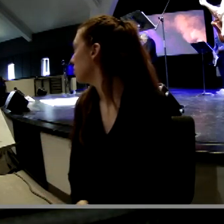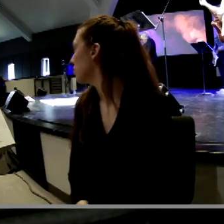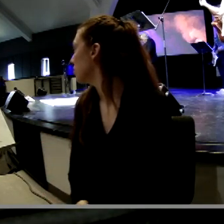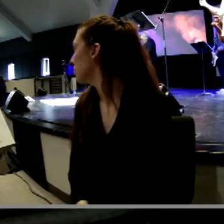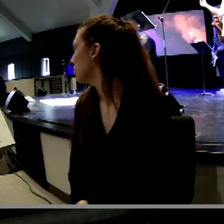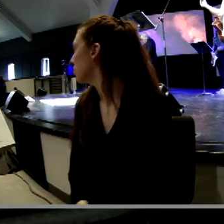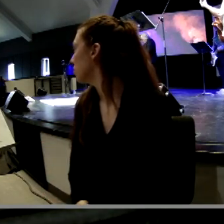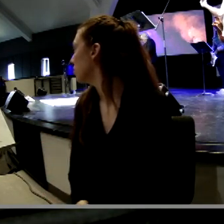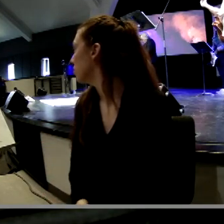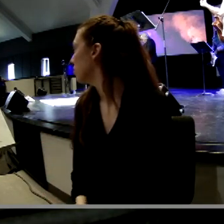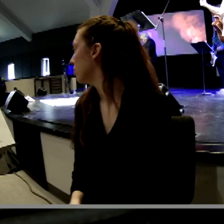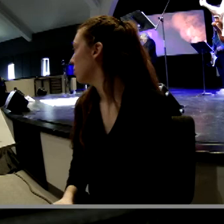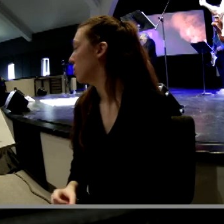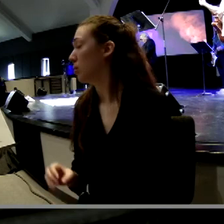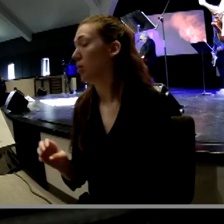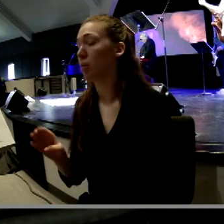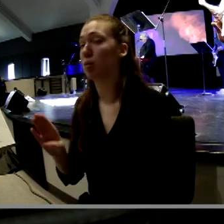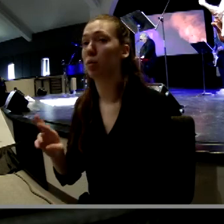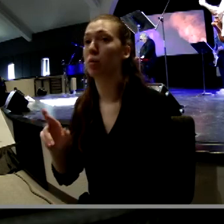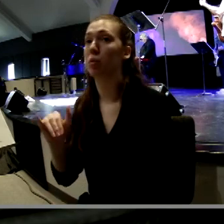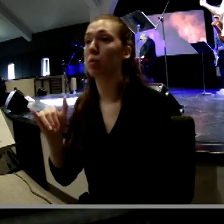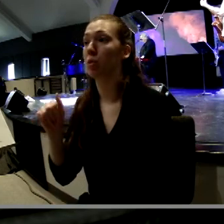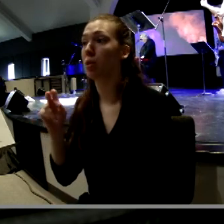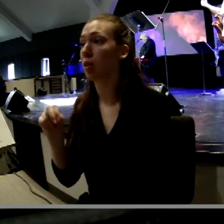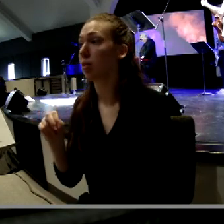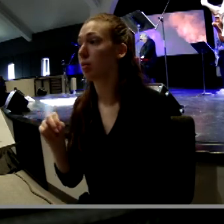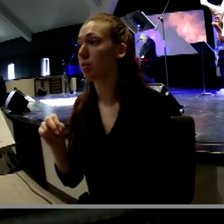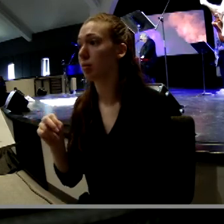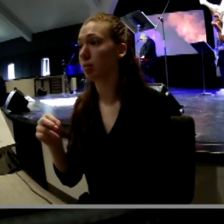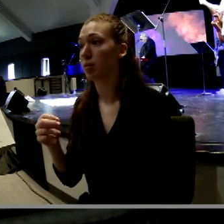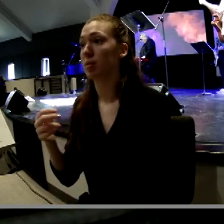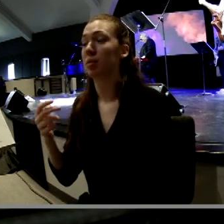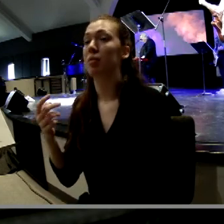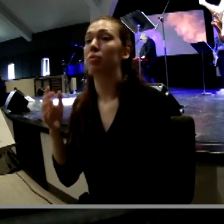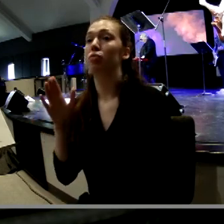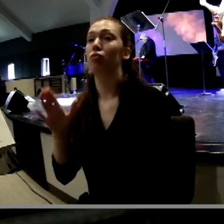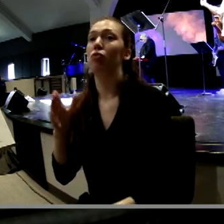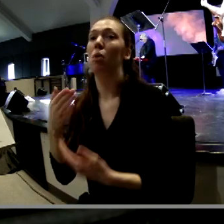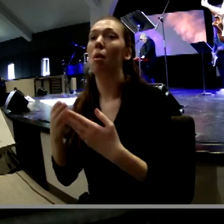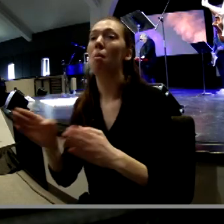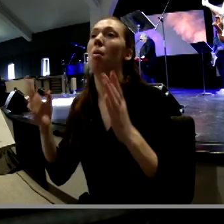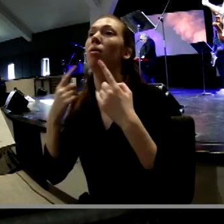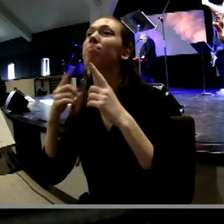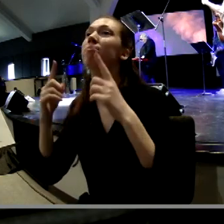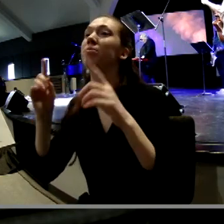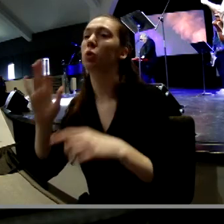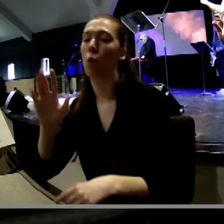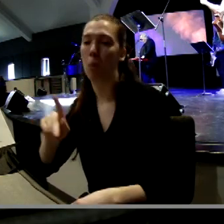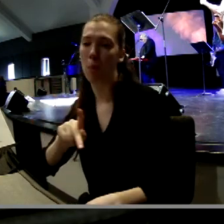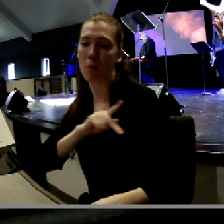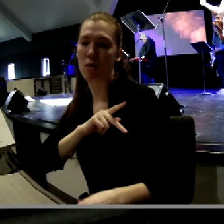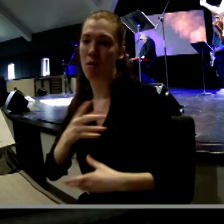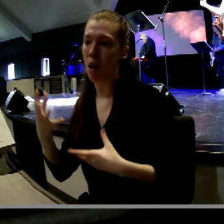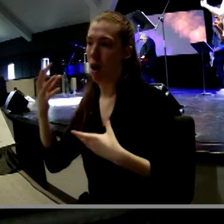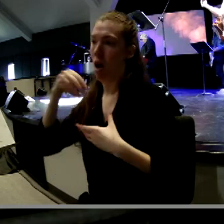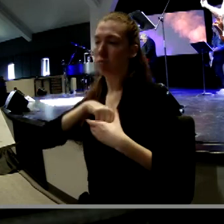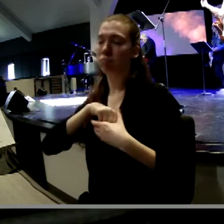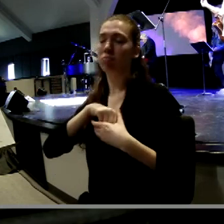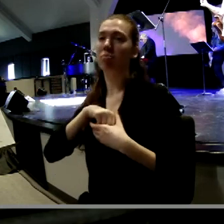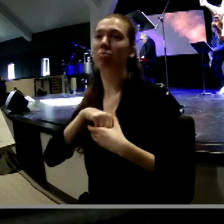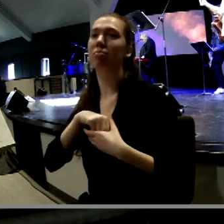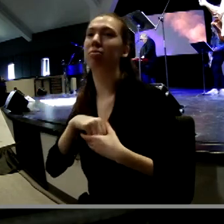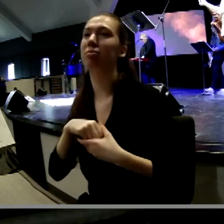So, Brian Burr, because of your public declaration and your personal acceptance and confession as